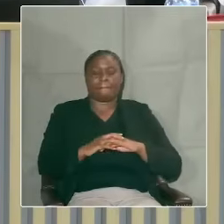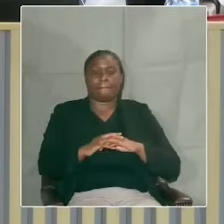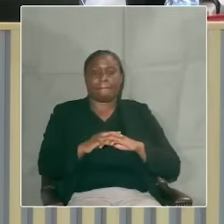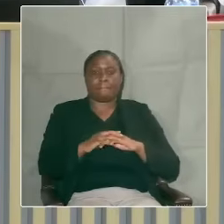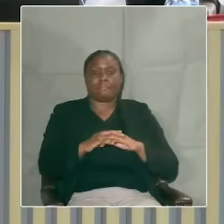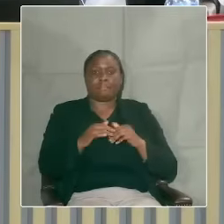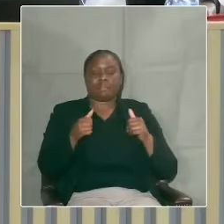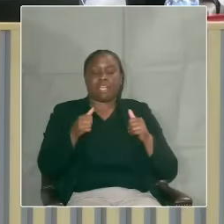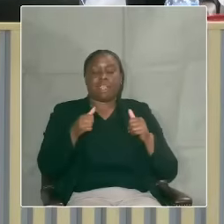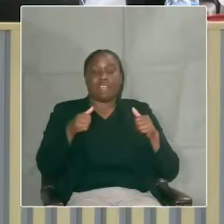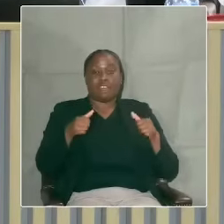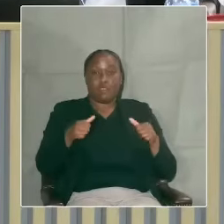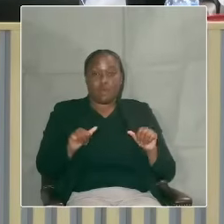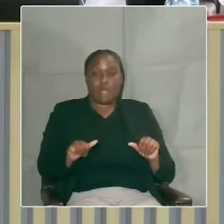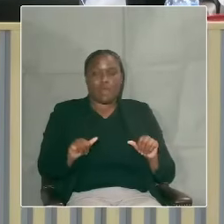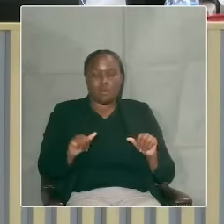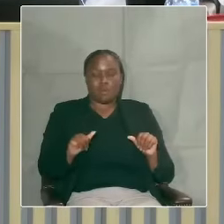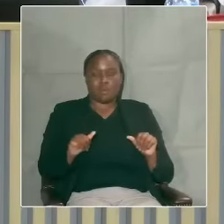And if you proceed,